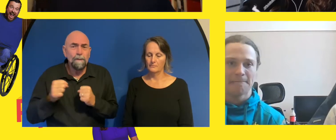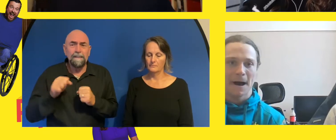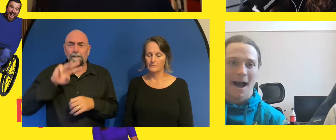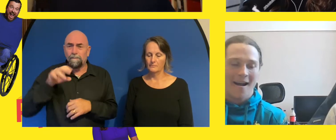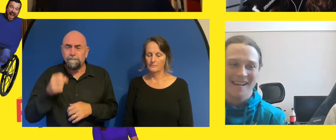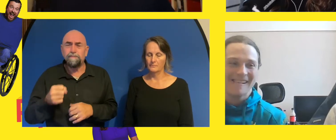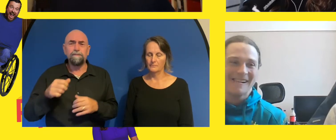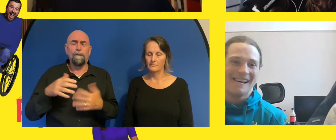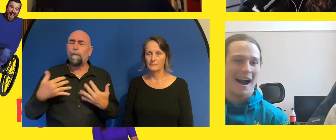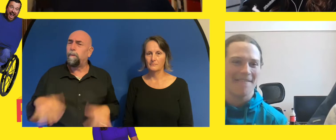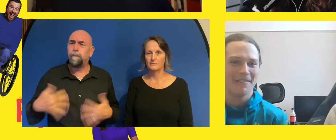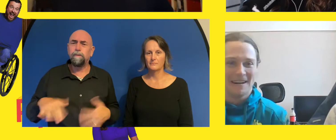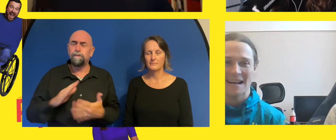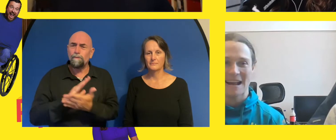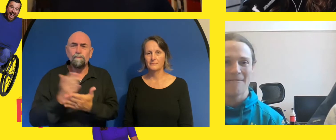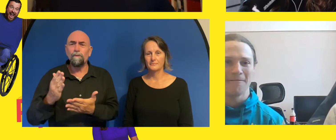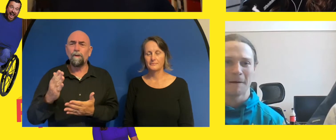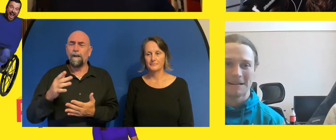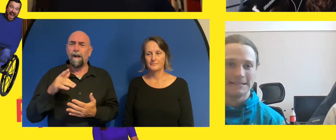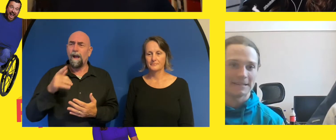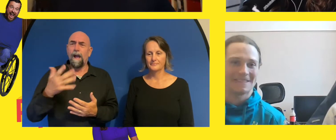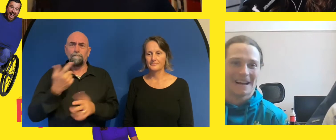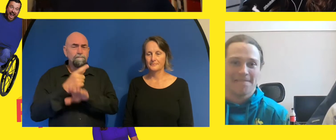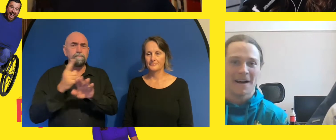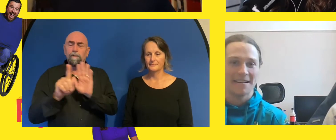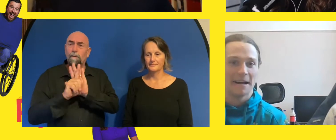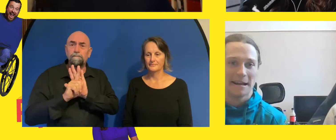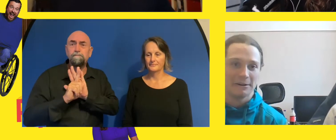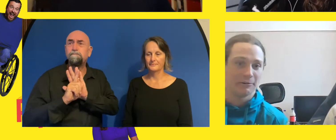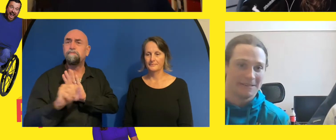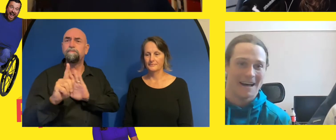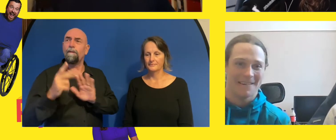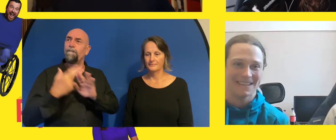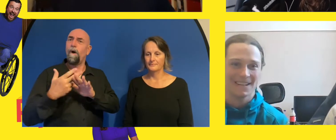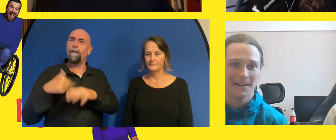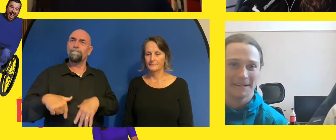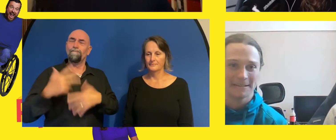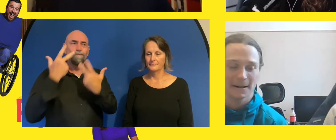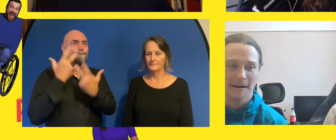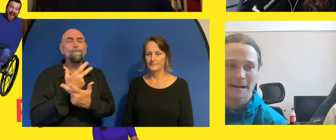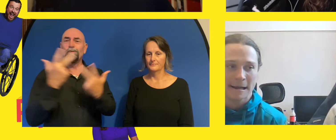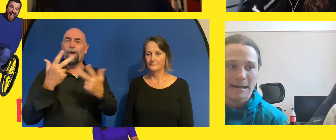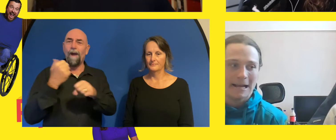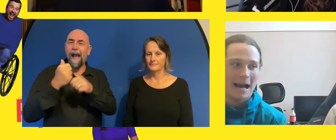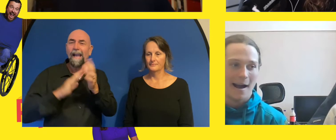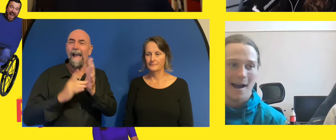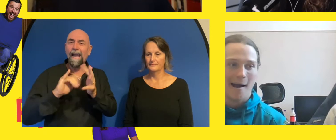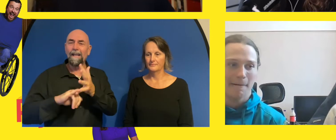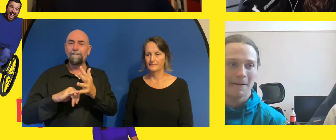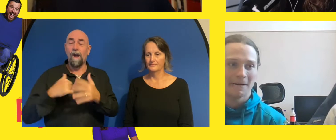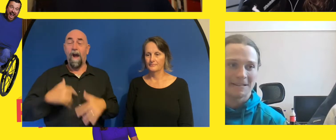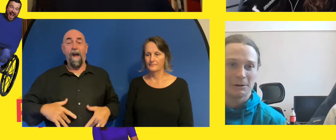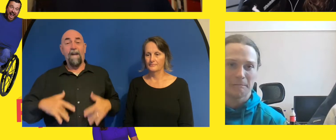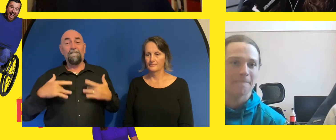game. But I feel like everybody just wants to have fun and a good time at the closing. So